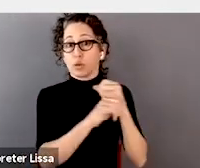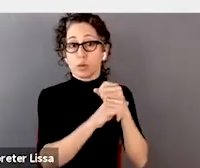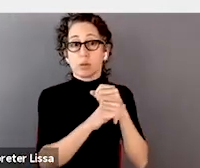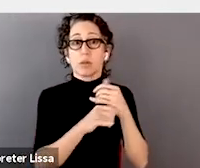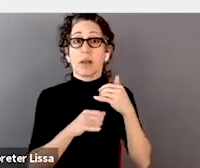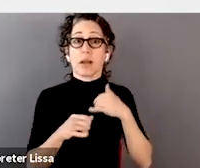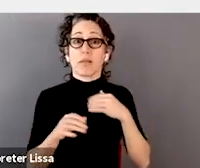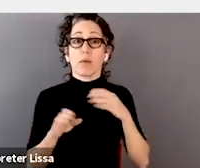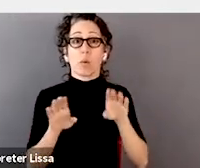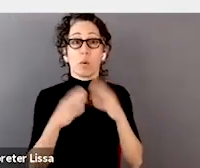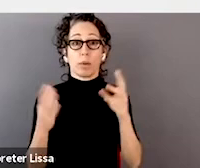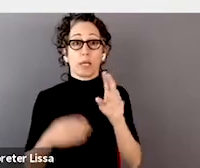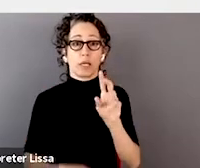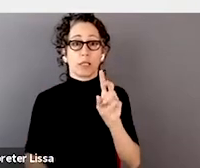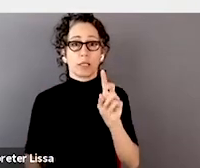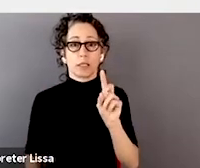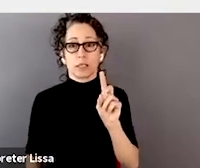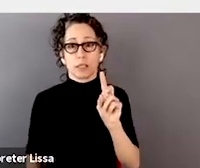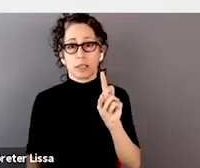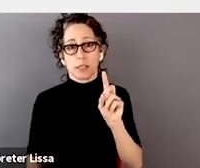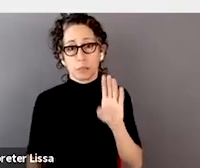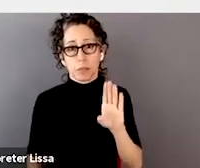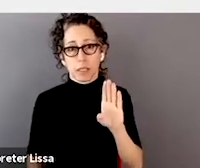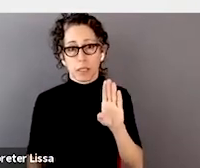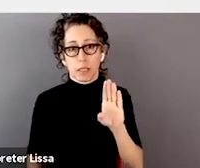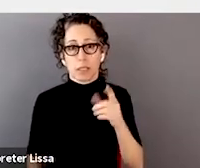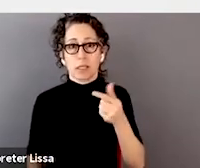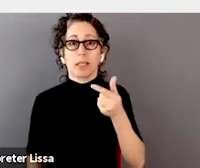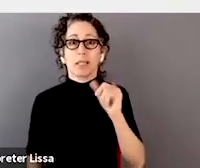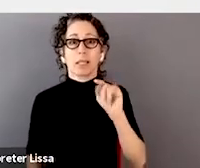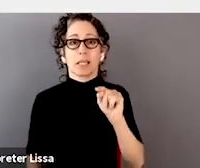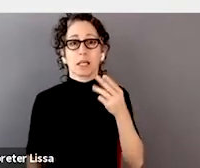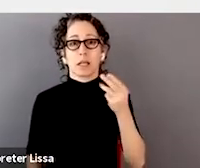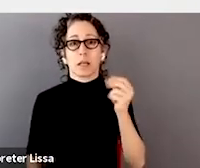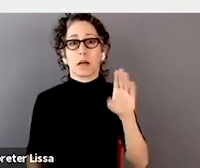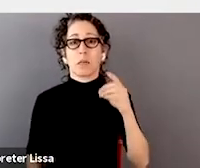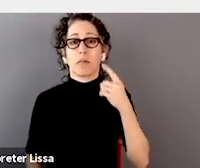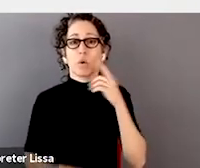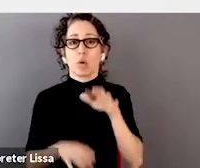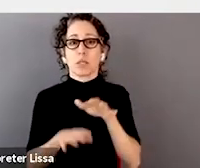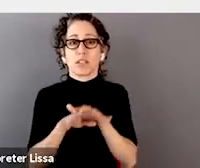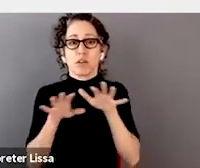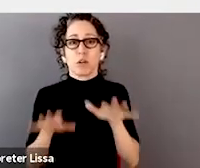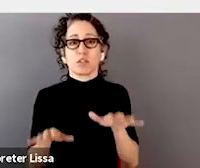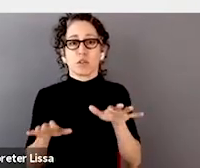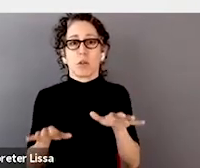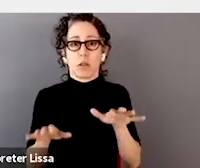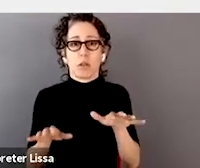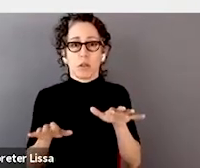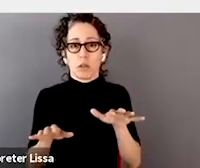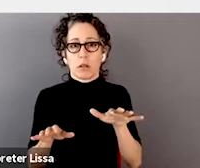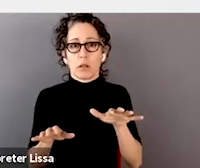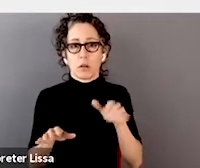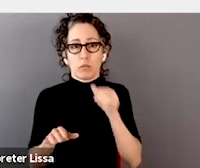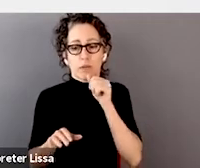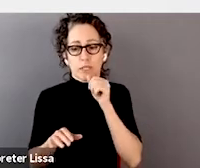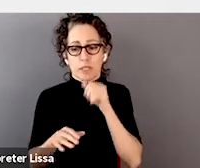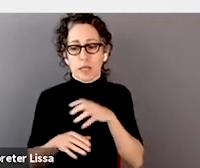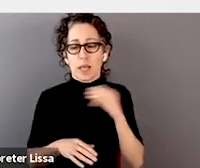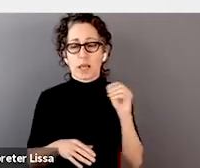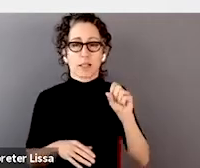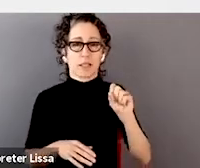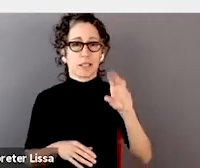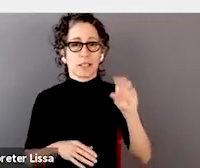dp um github repo for differential privacy my colleague sarah byrd has led an effort with